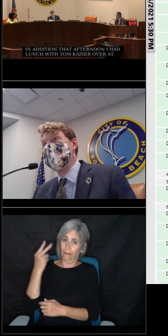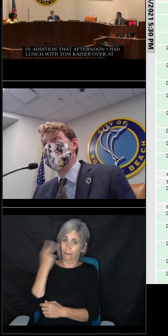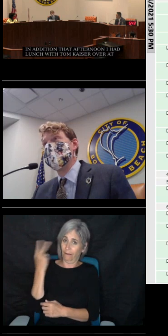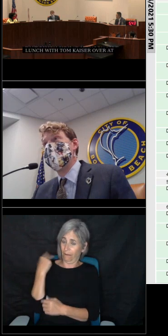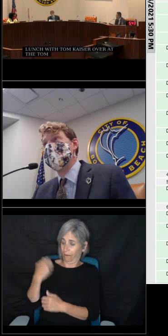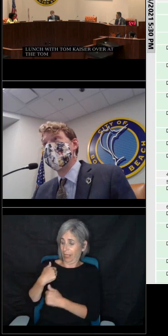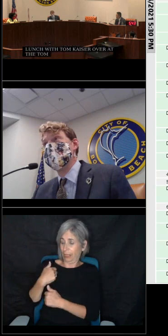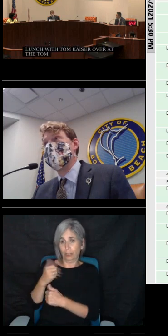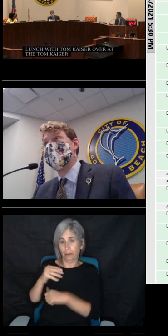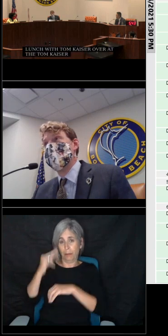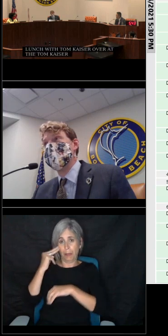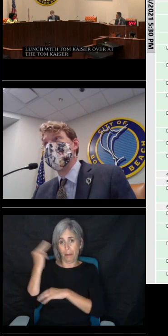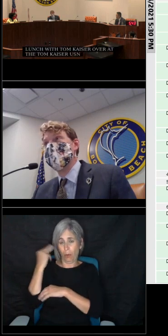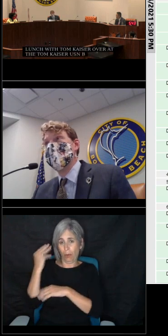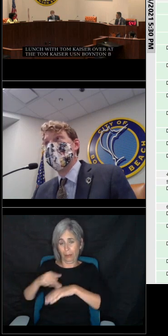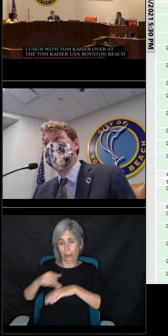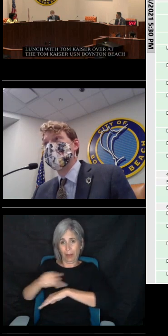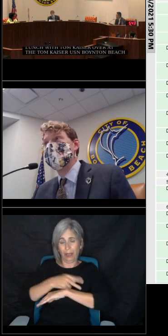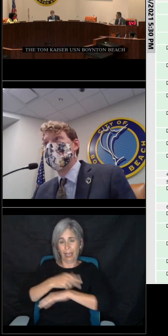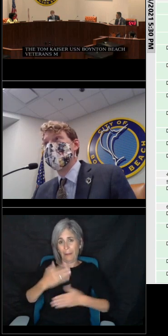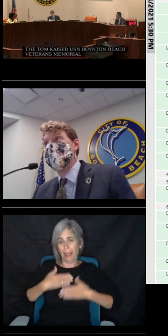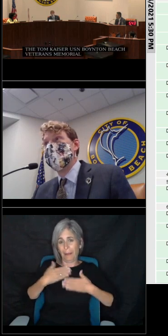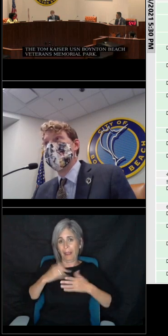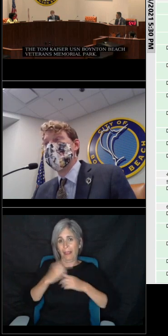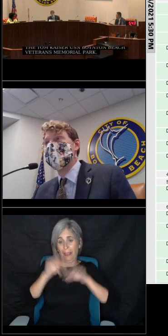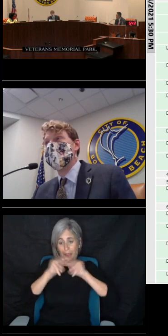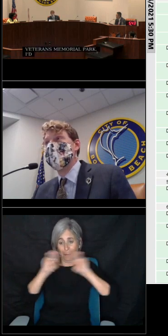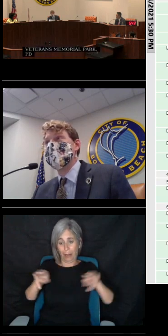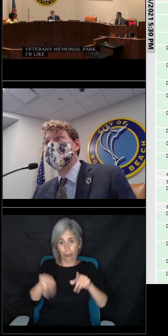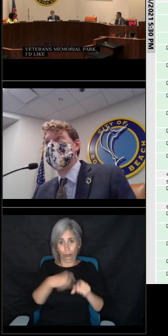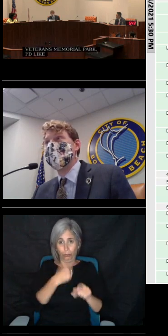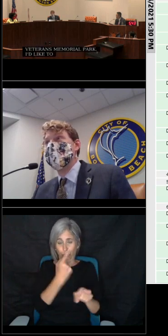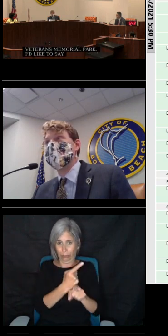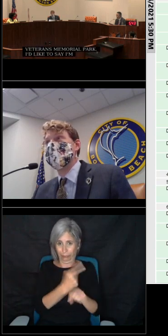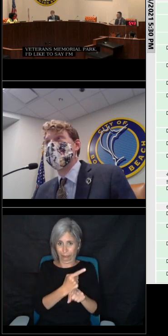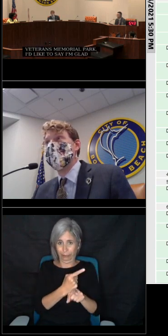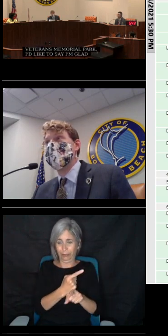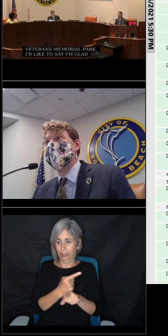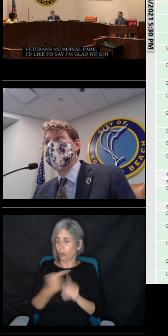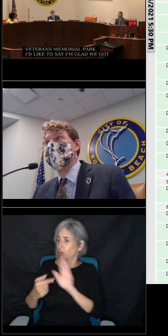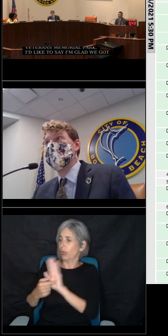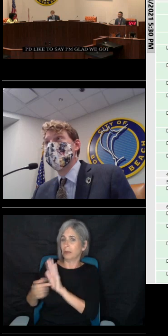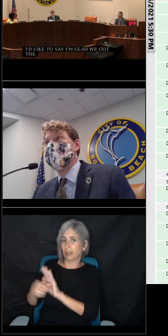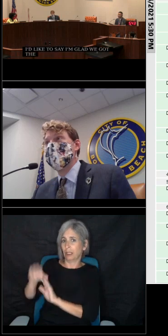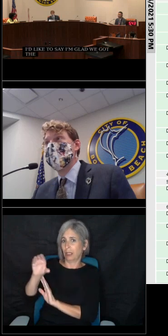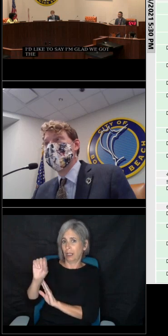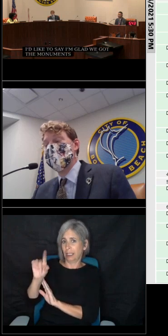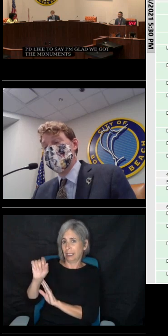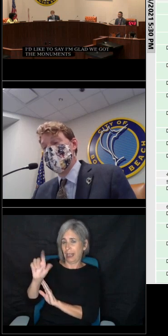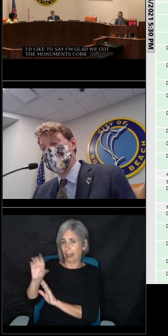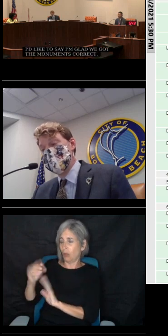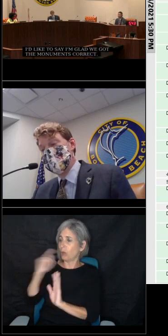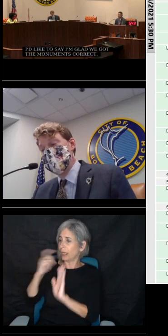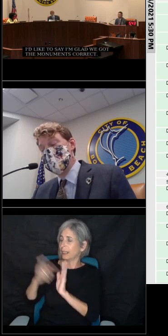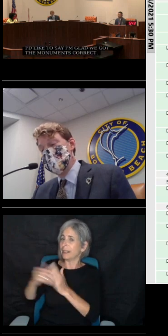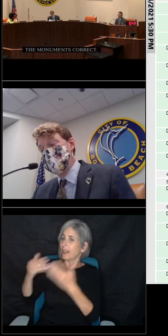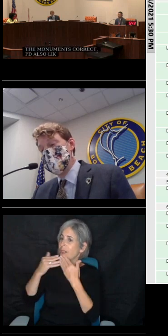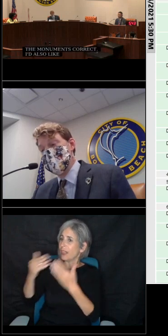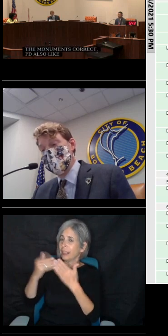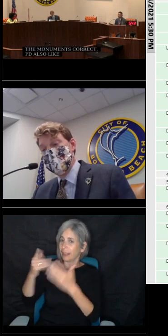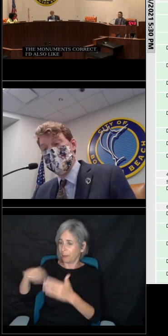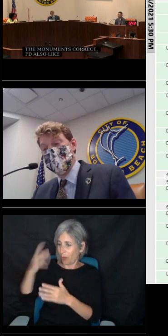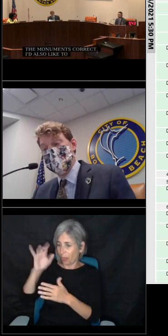that I'm glad we got the monument correct. And I'd also like to thank Representative Casello for starting that ball going forward.